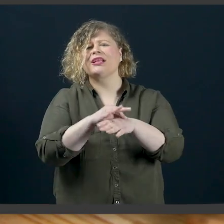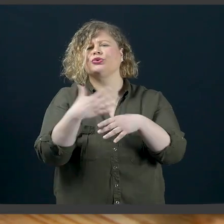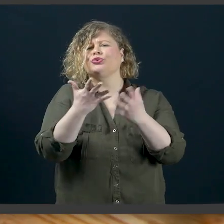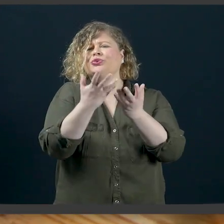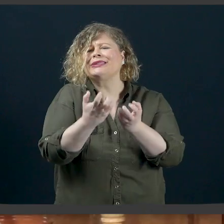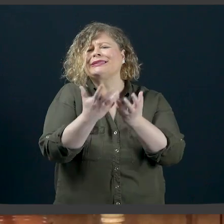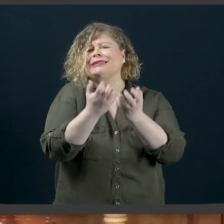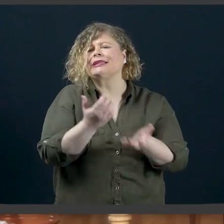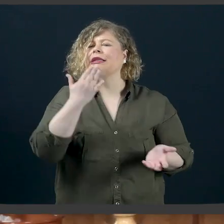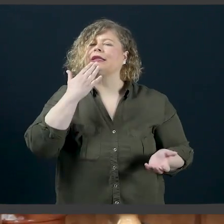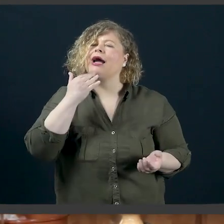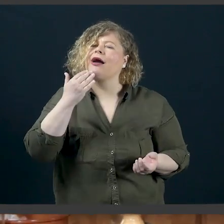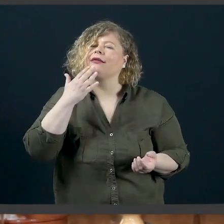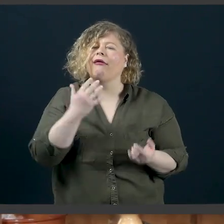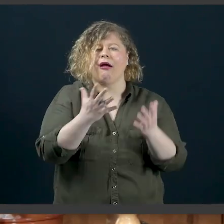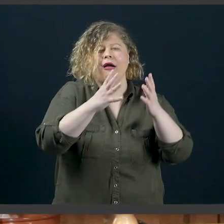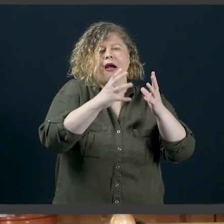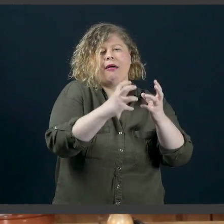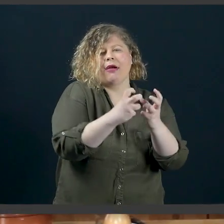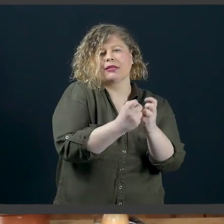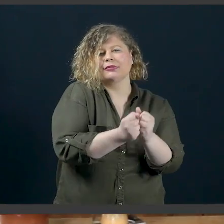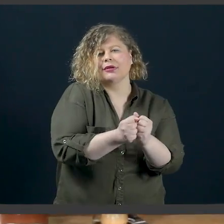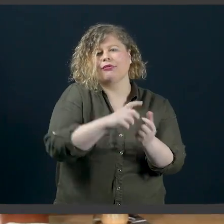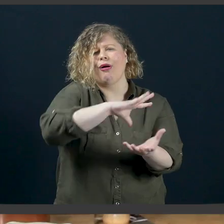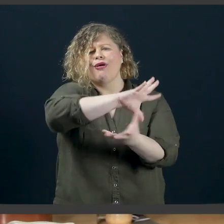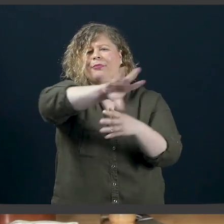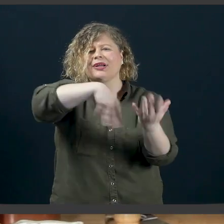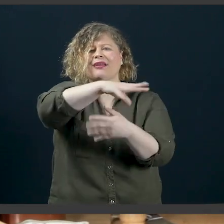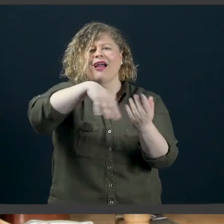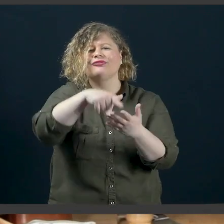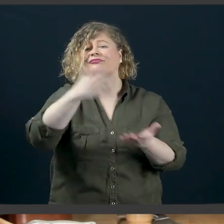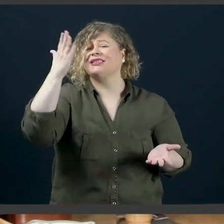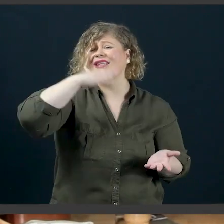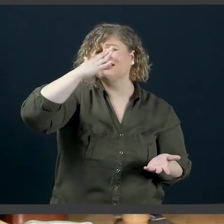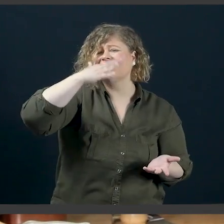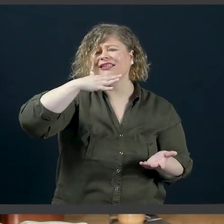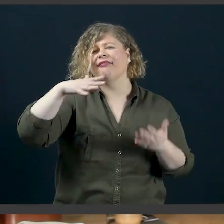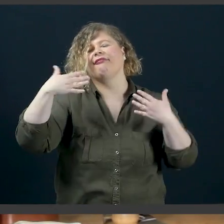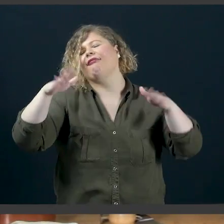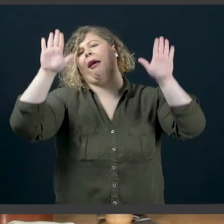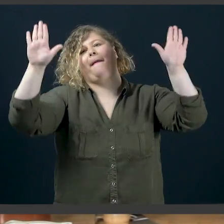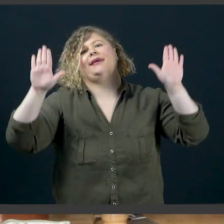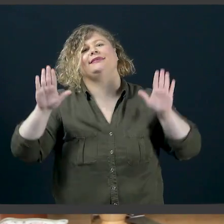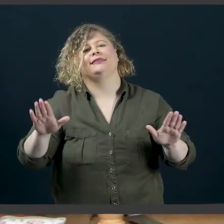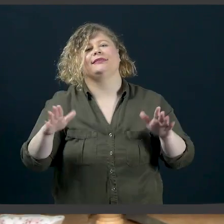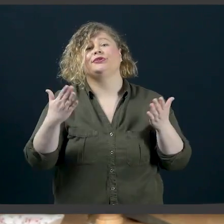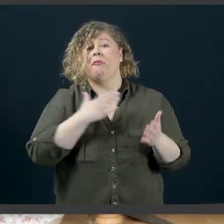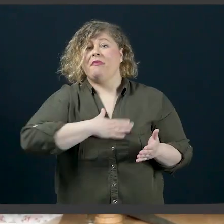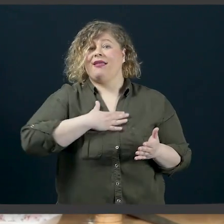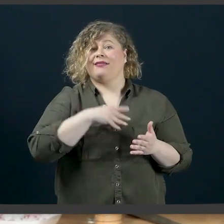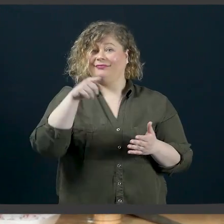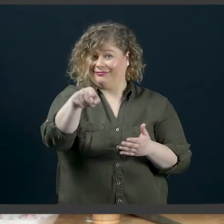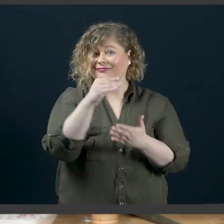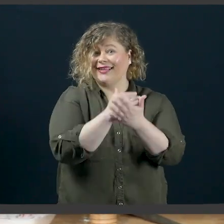The meat is so juicy, so tender, so caramelized. The combination with the tzatziki sauce, it's extremely amazing.